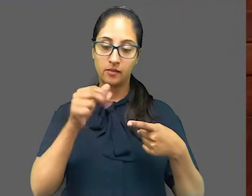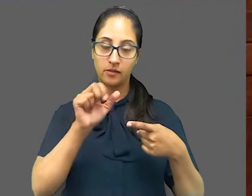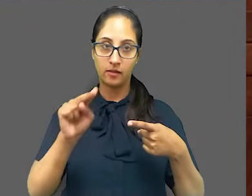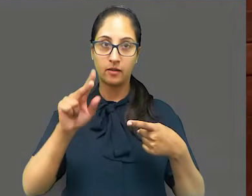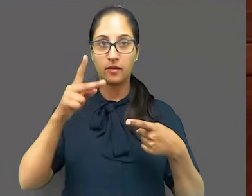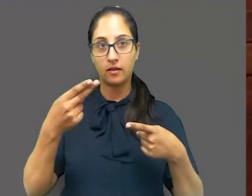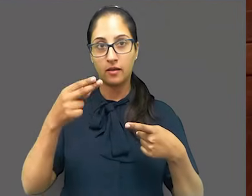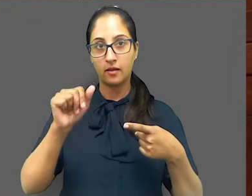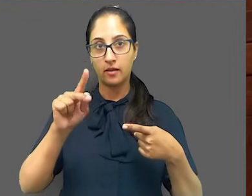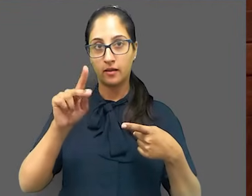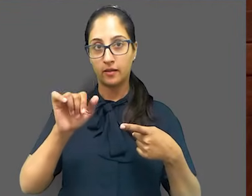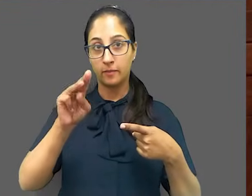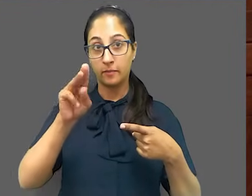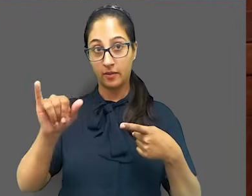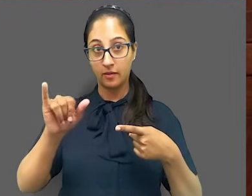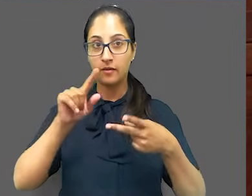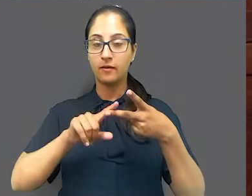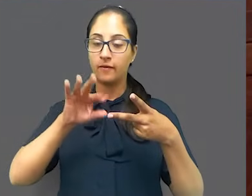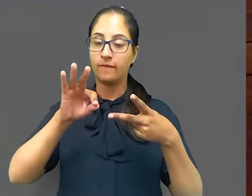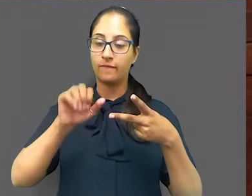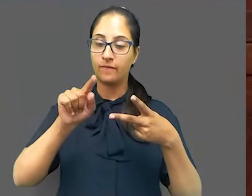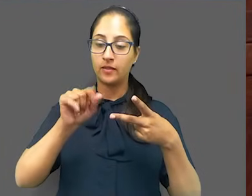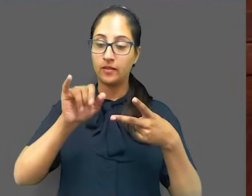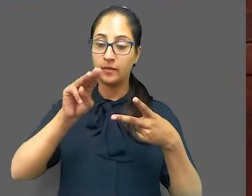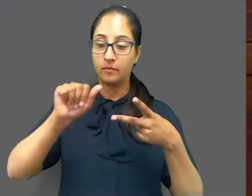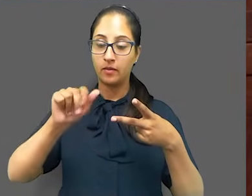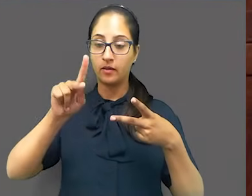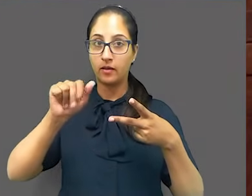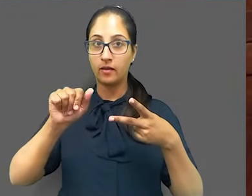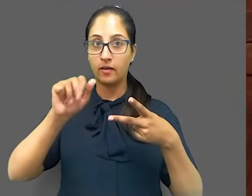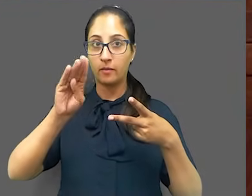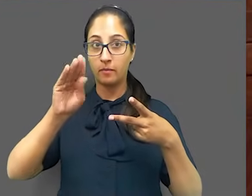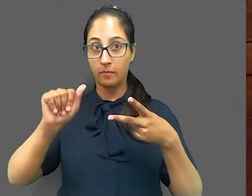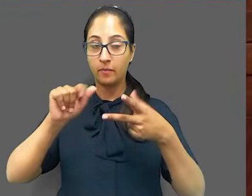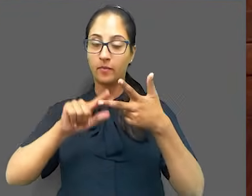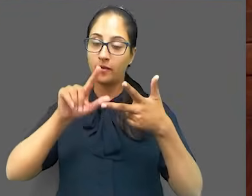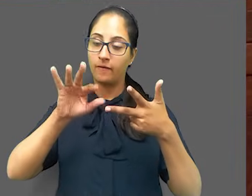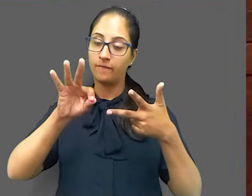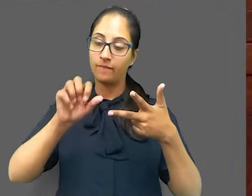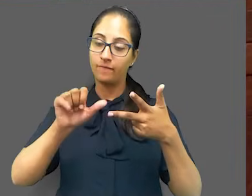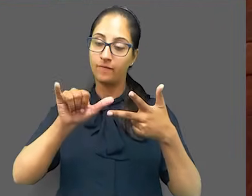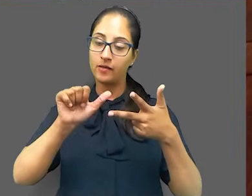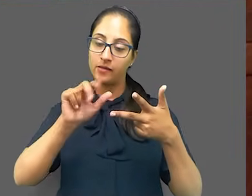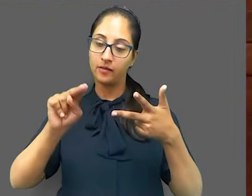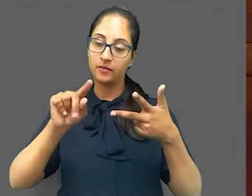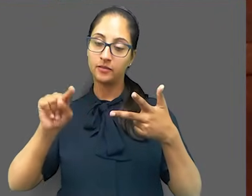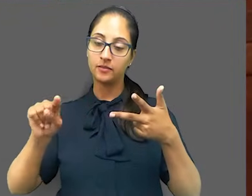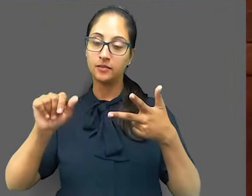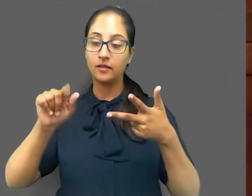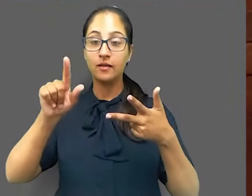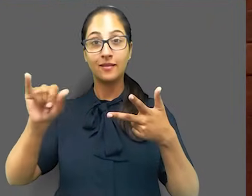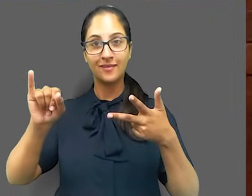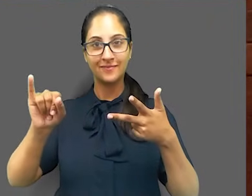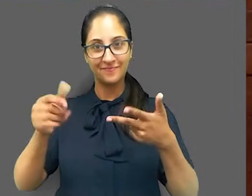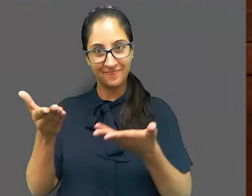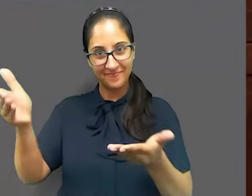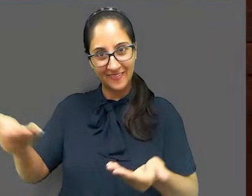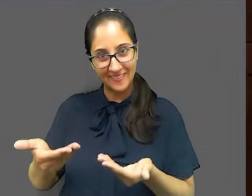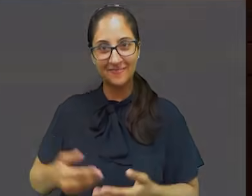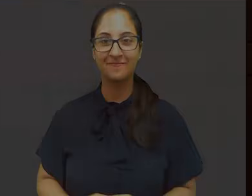who are in Toronto: Mejgan Hakimi, Fatima Kaba, and Fayaz Ali. Welcome, and let's get